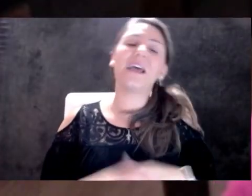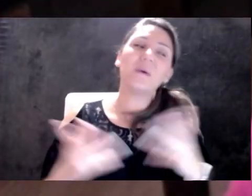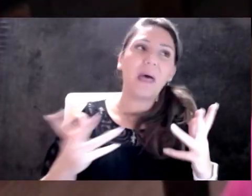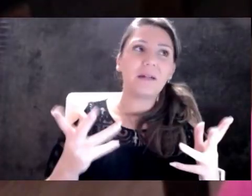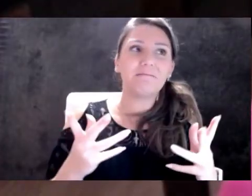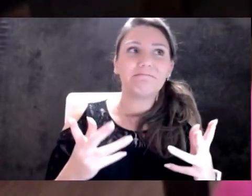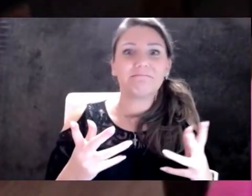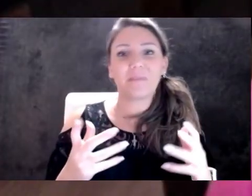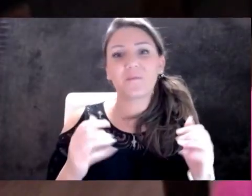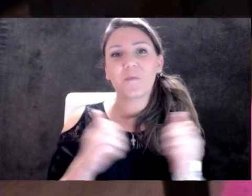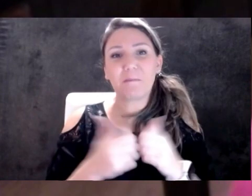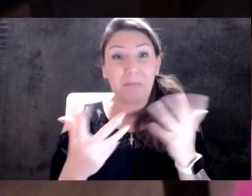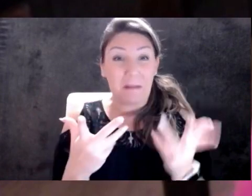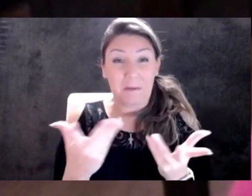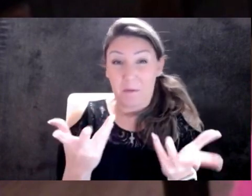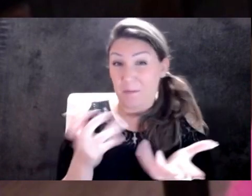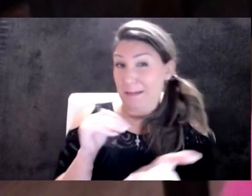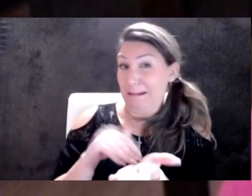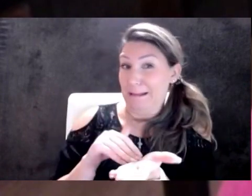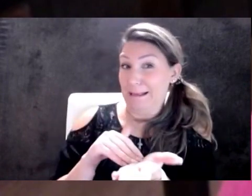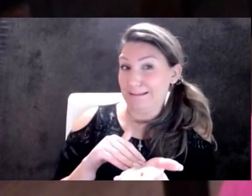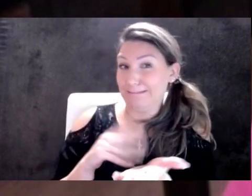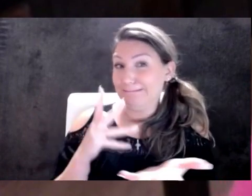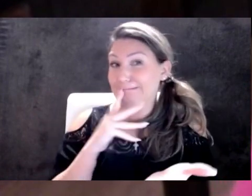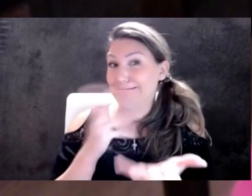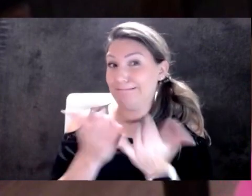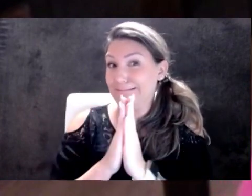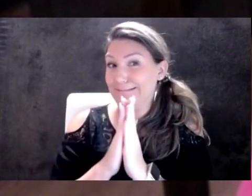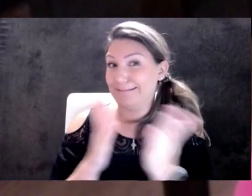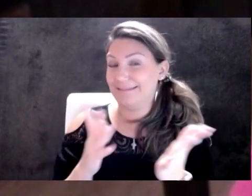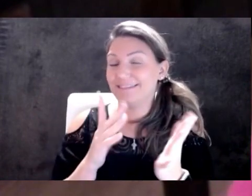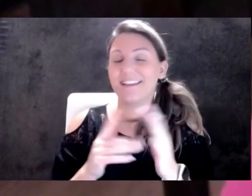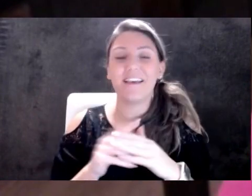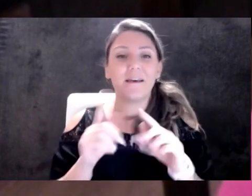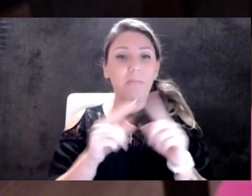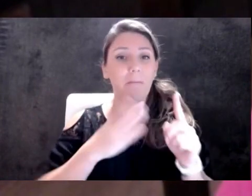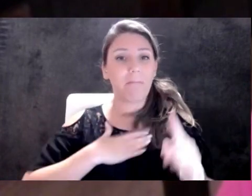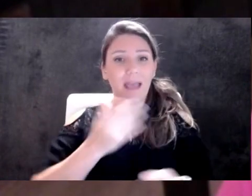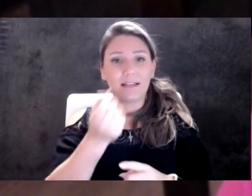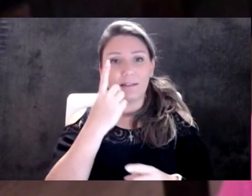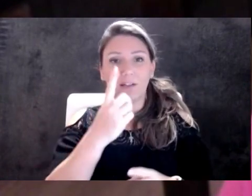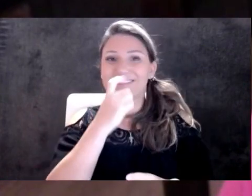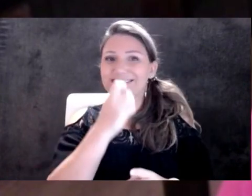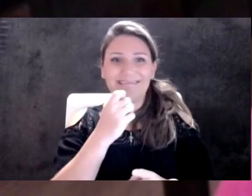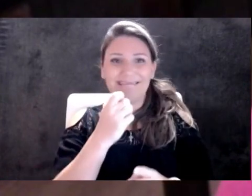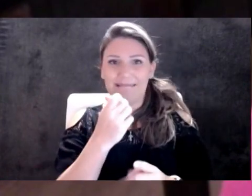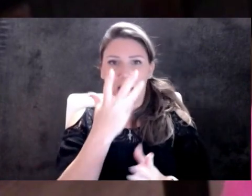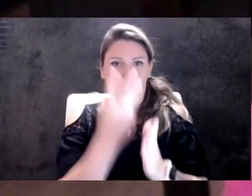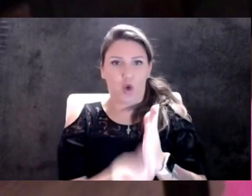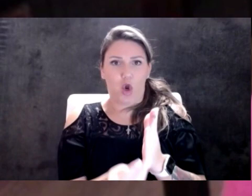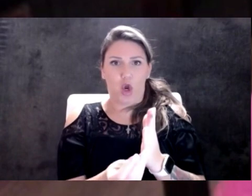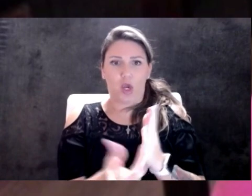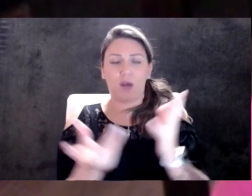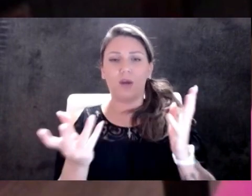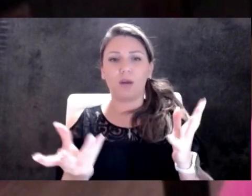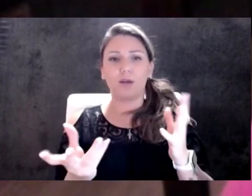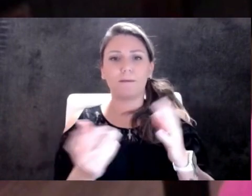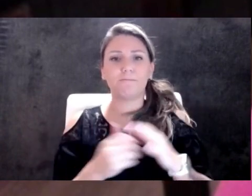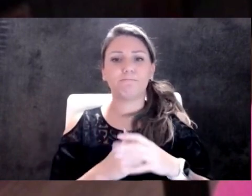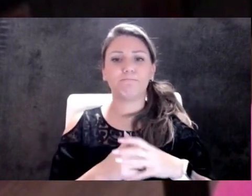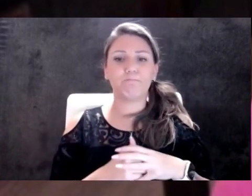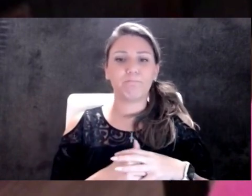probably may want to ask Dr. Sharma this, but from what my understanding is, no, it's not gone. It's